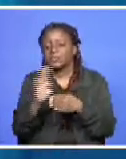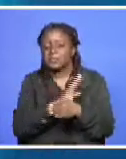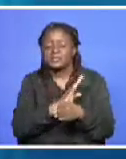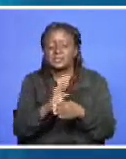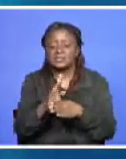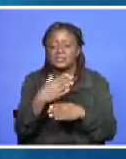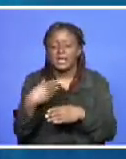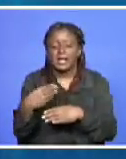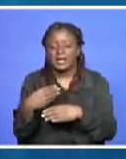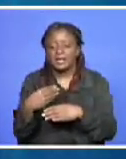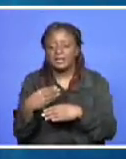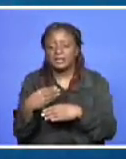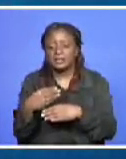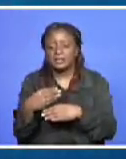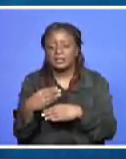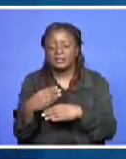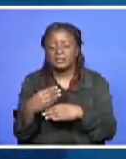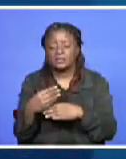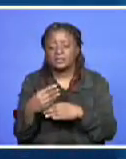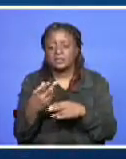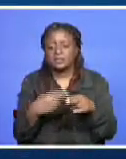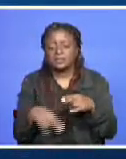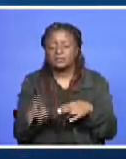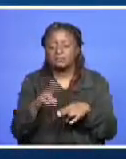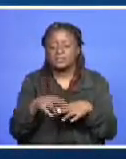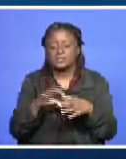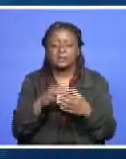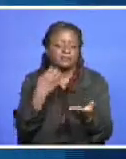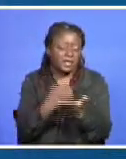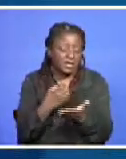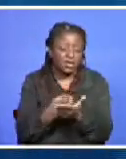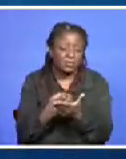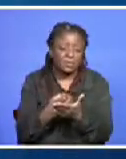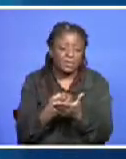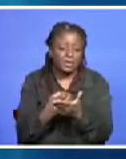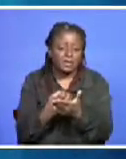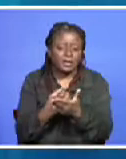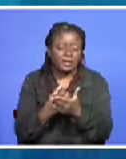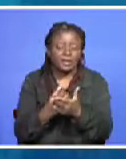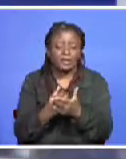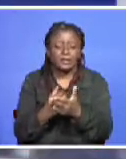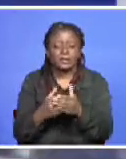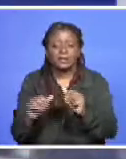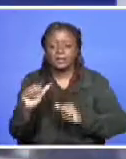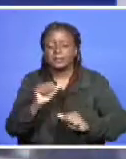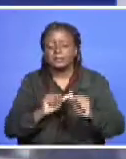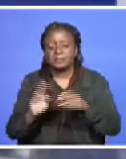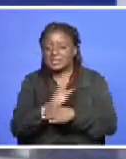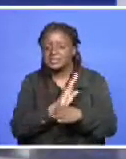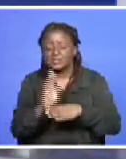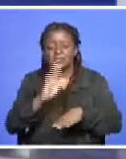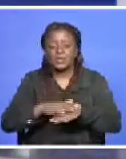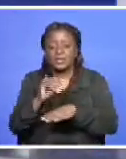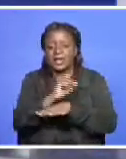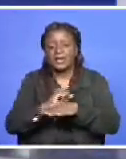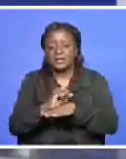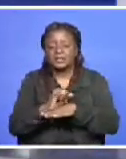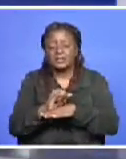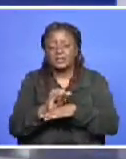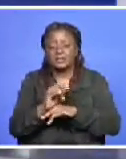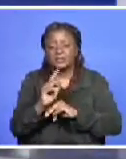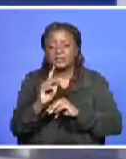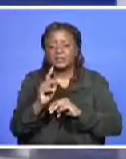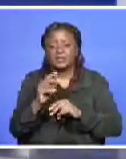subsequent resurgence of economic activity on the island. Well, Ferguson said Exumians